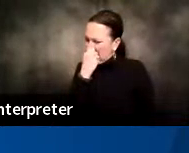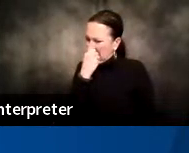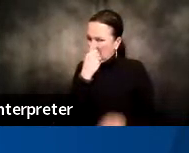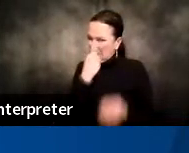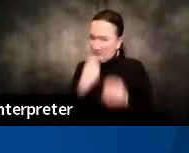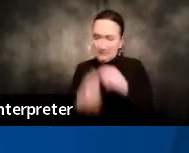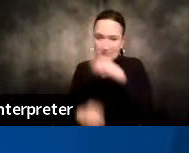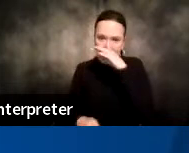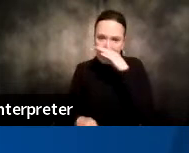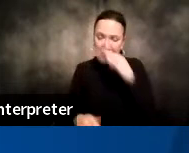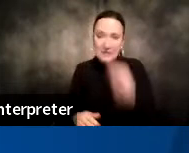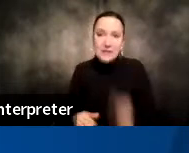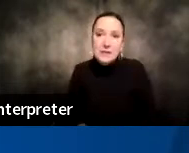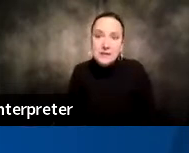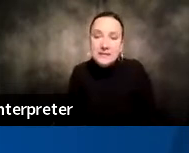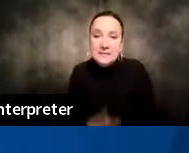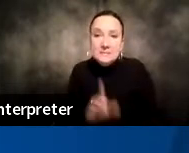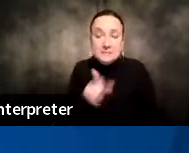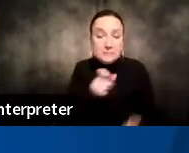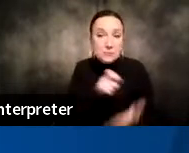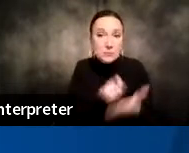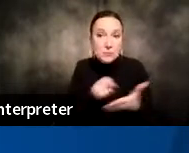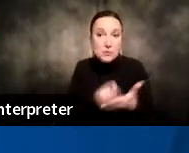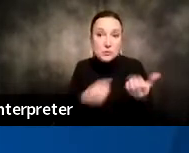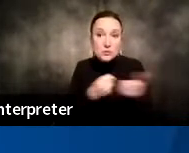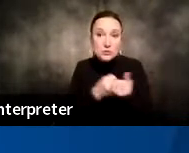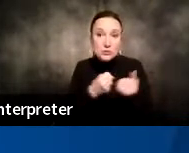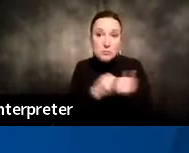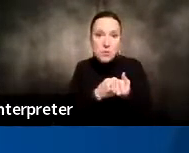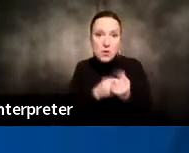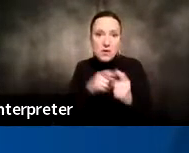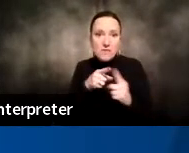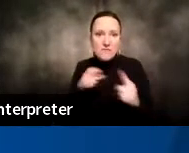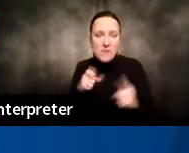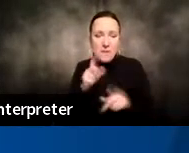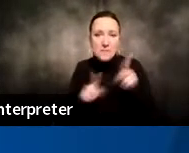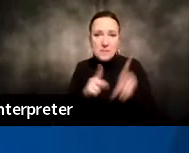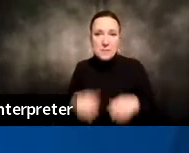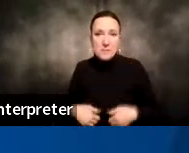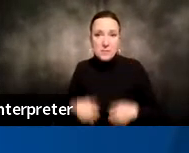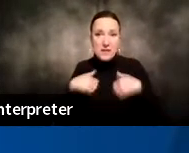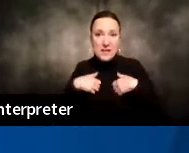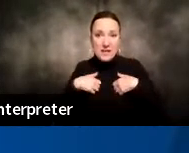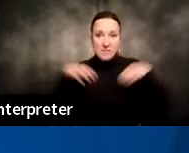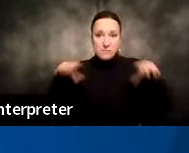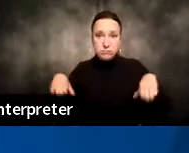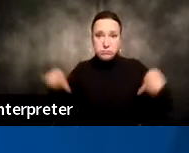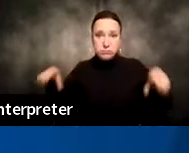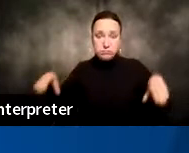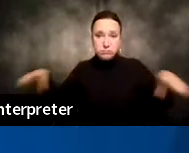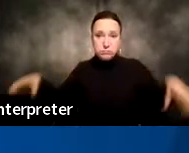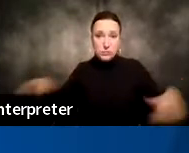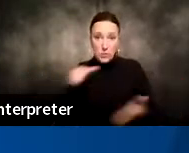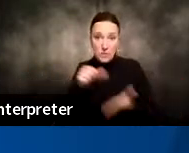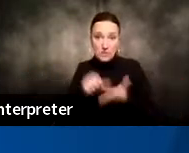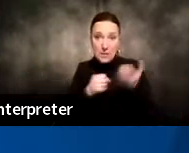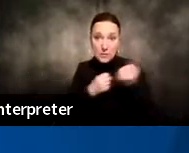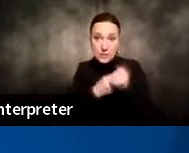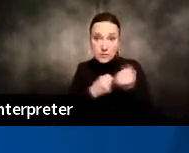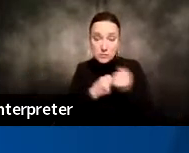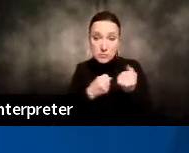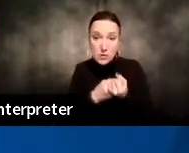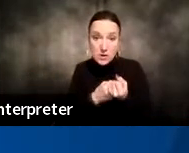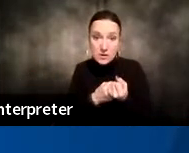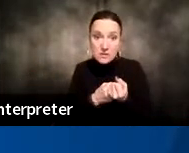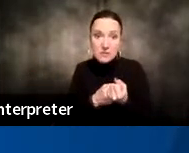stated ideally written support from the neighboring residents or the neighboring homeowners here. I notice, as Mr. McCollum again